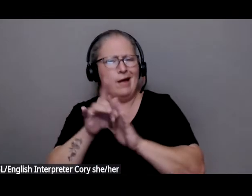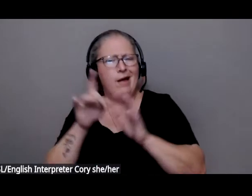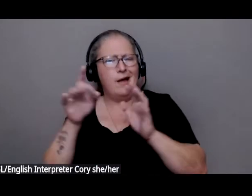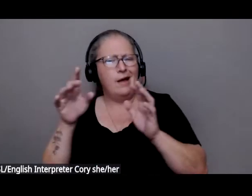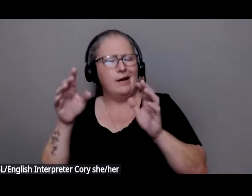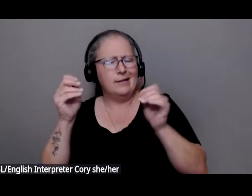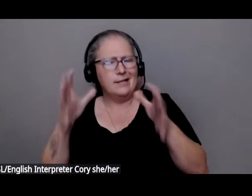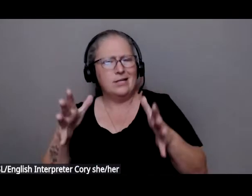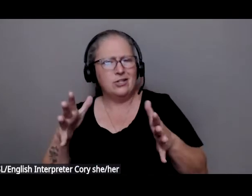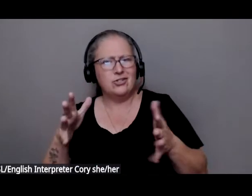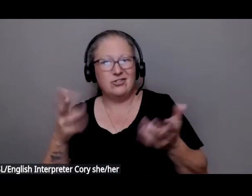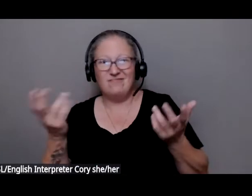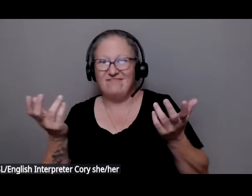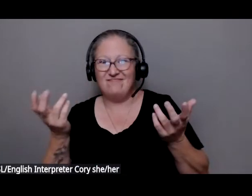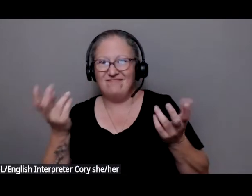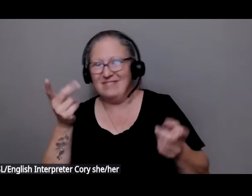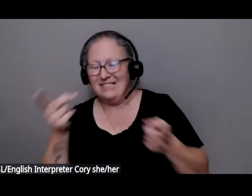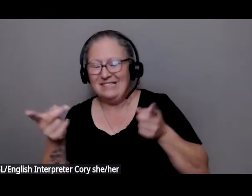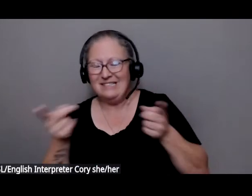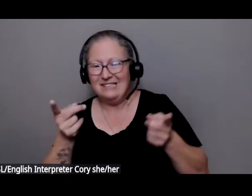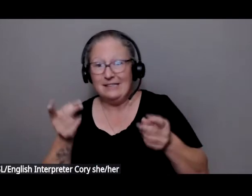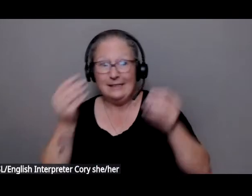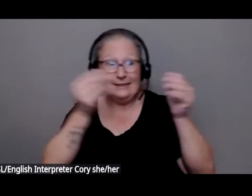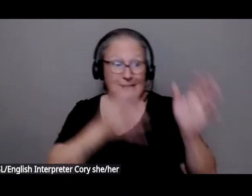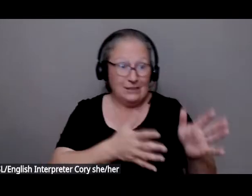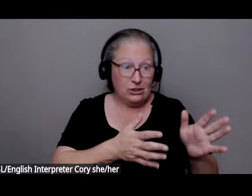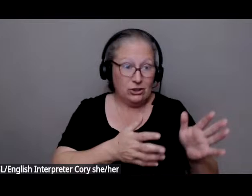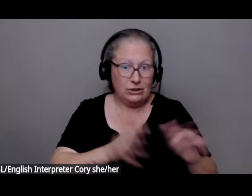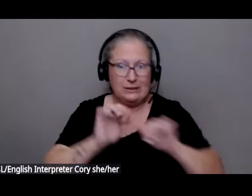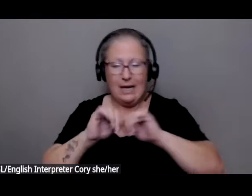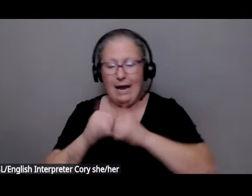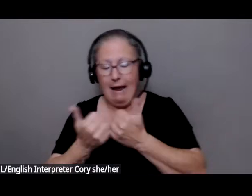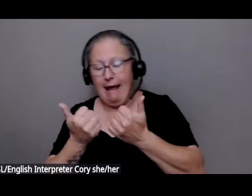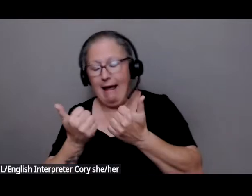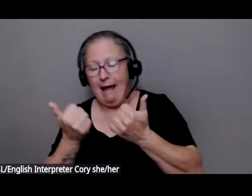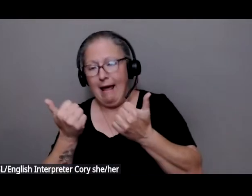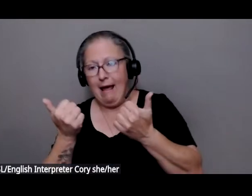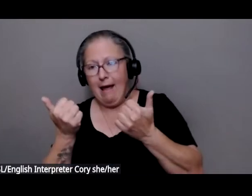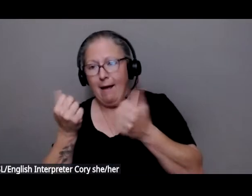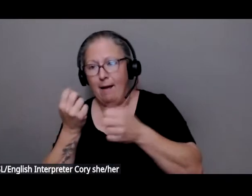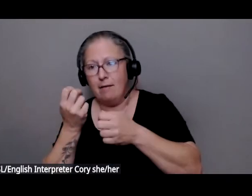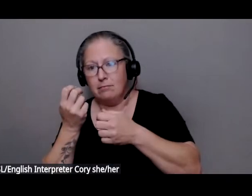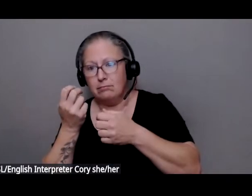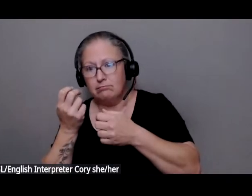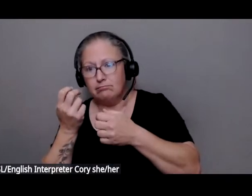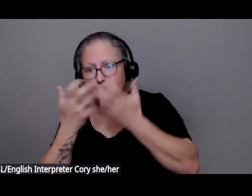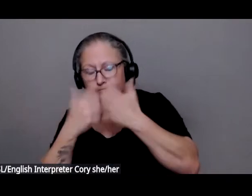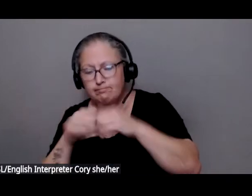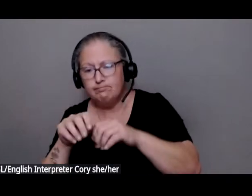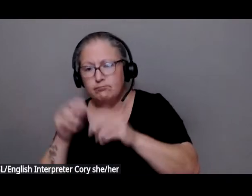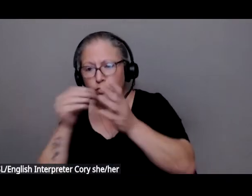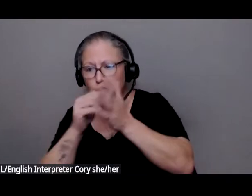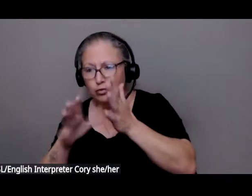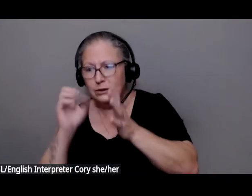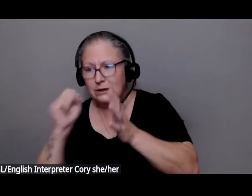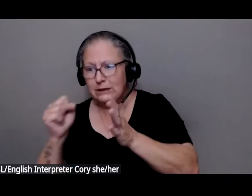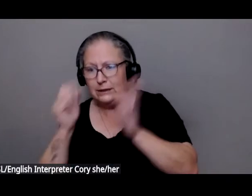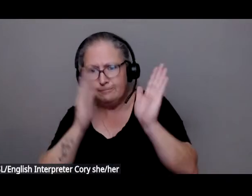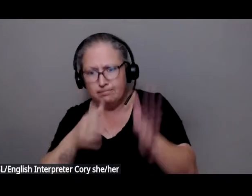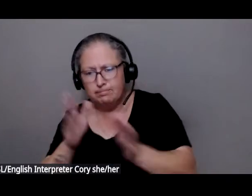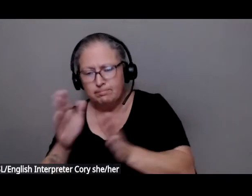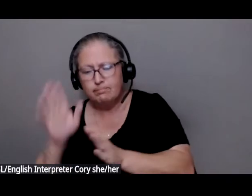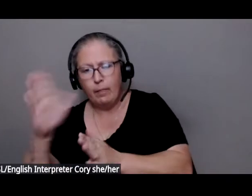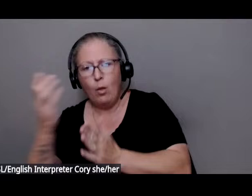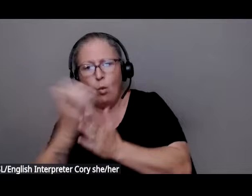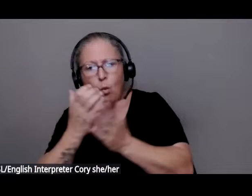It's twofold, right? It's teachers, it's how do you make it, so the students will map out their courses